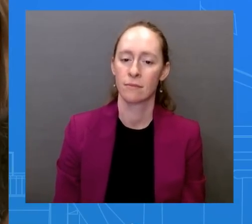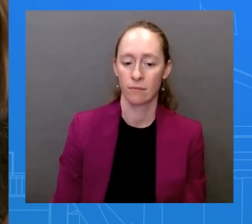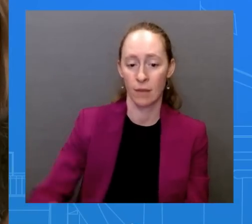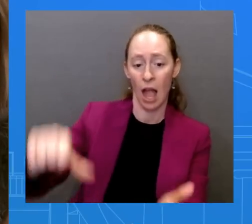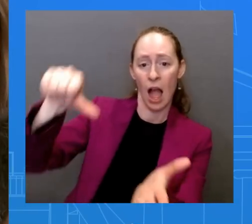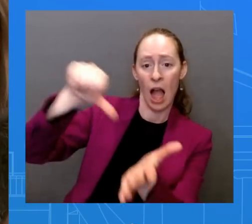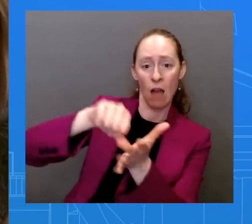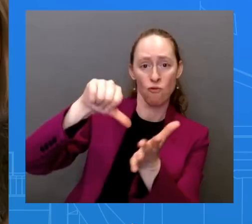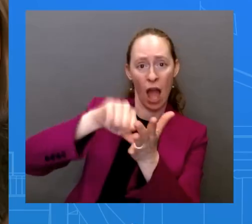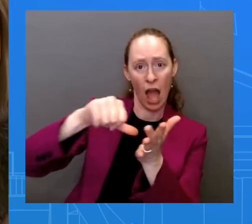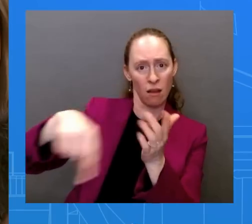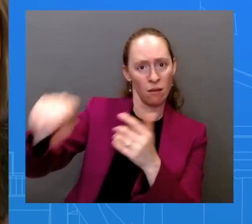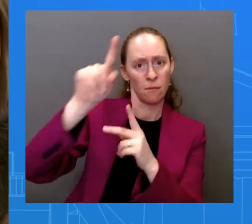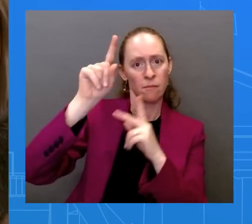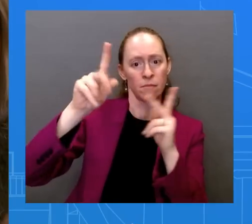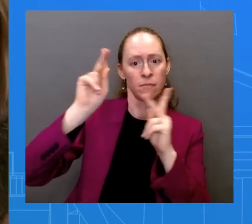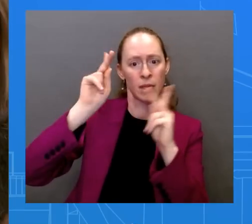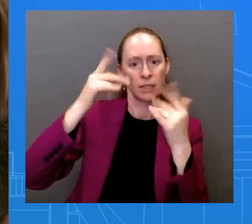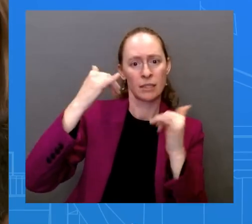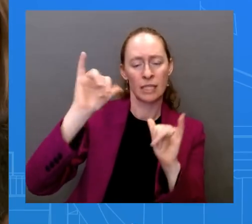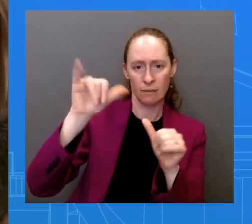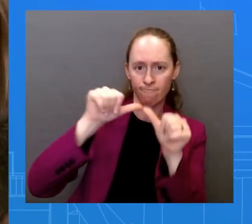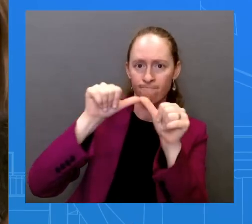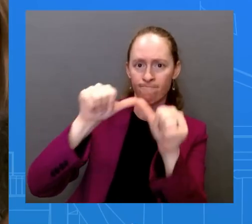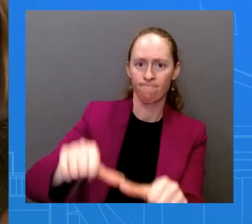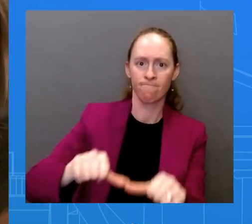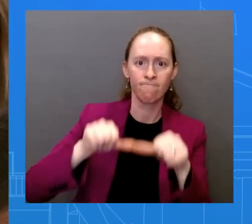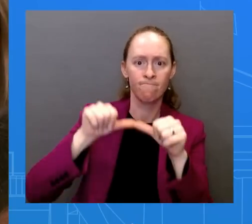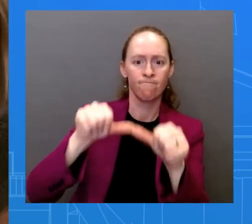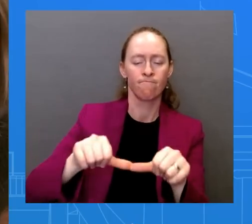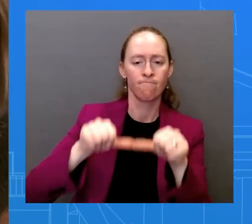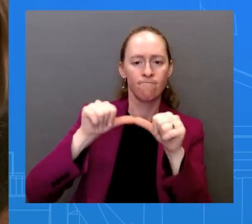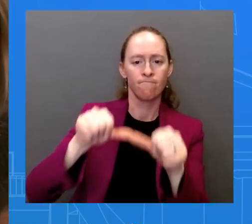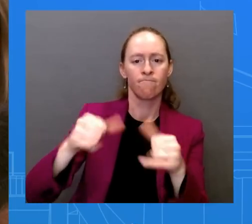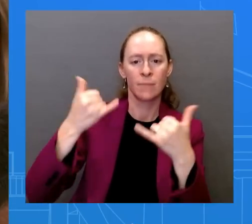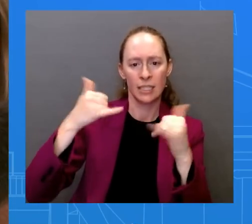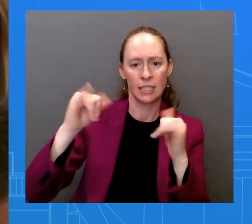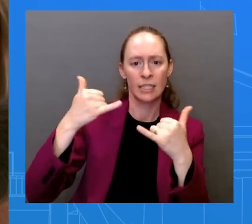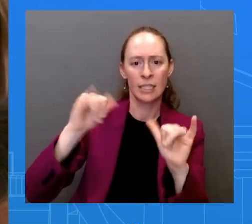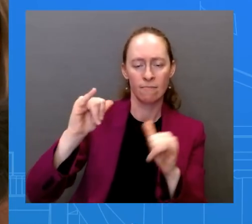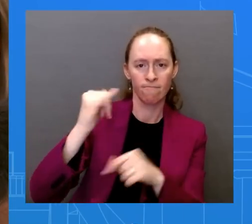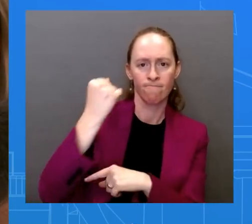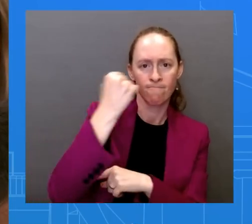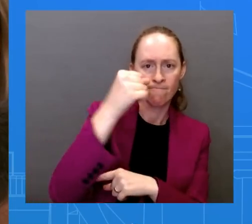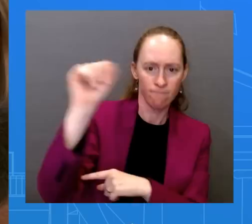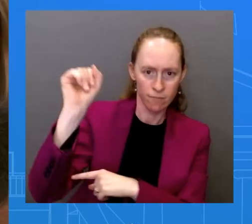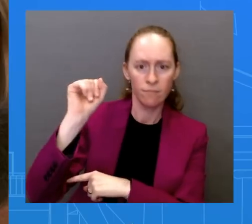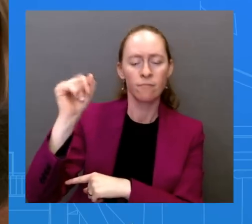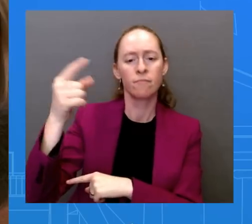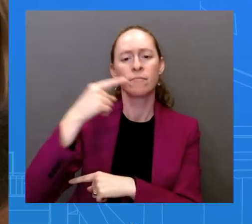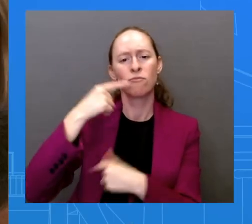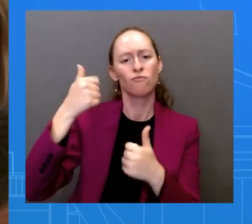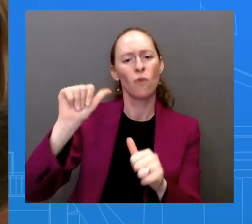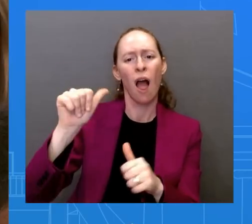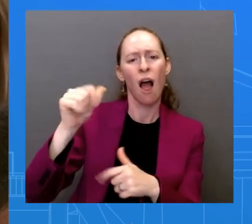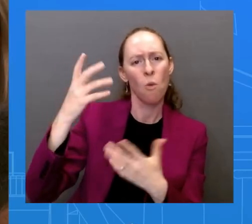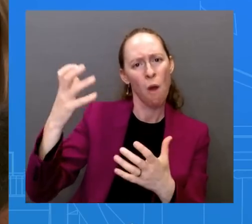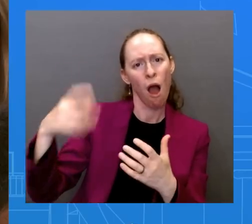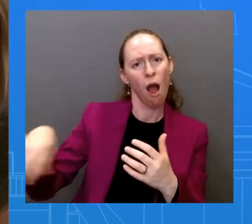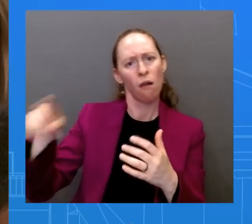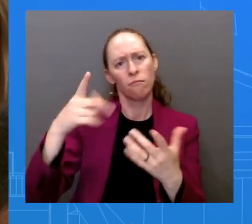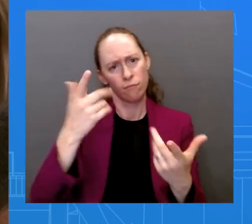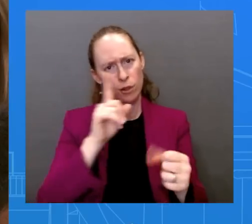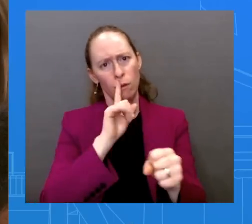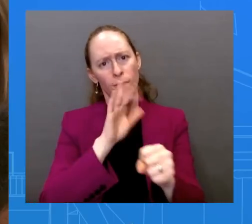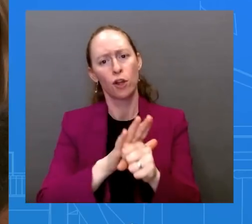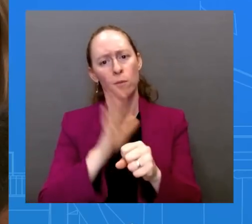get indications from the State Department that there were efforts the United States was taking to ensure internet access remained available. Are there any other